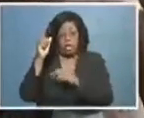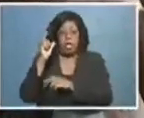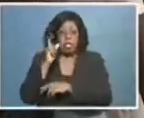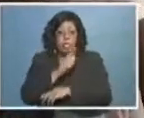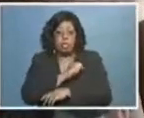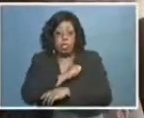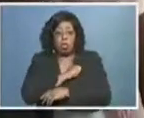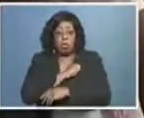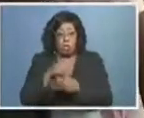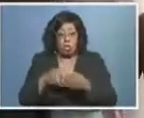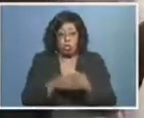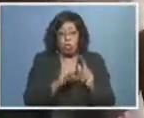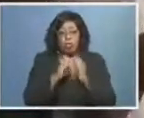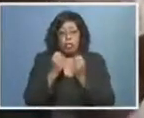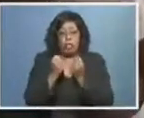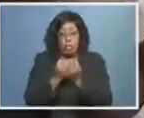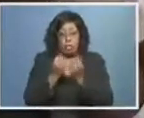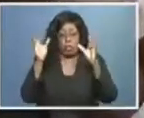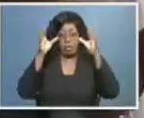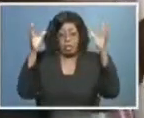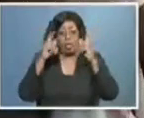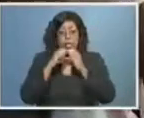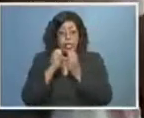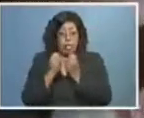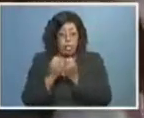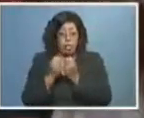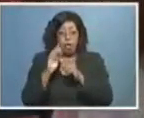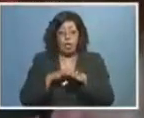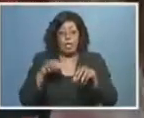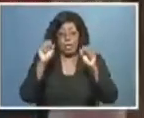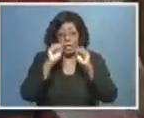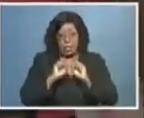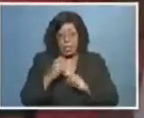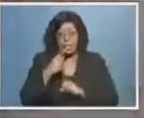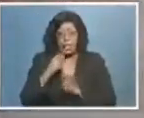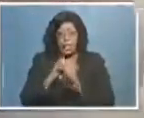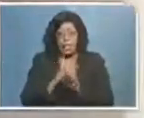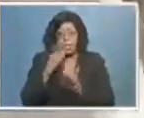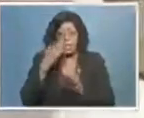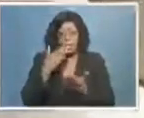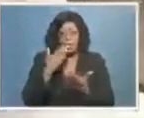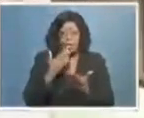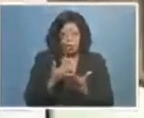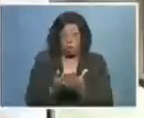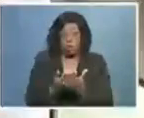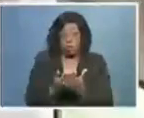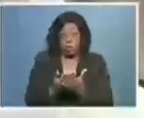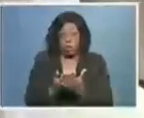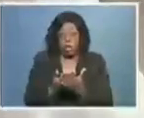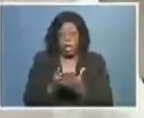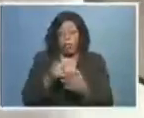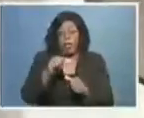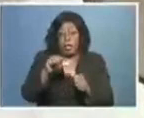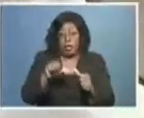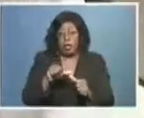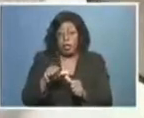spearheaded the team at the Celebration of Love event on the George Buster Park Saturday. She says they've seen a positive level of engagement from the public